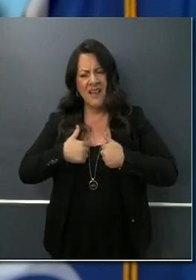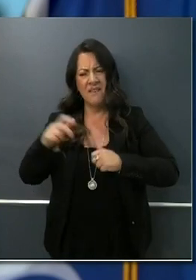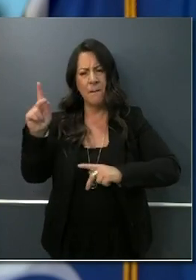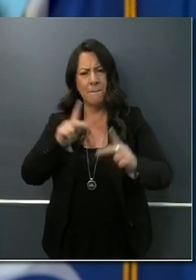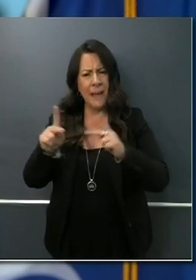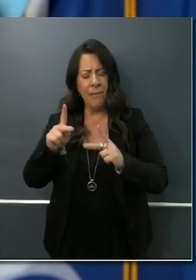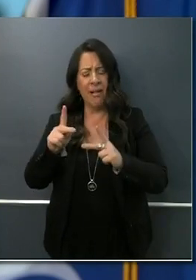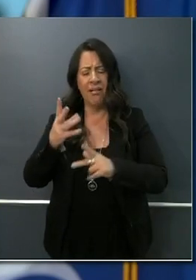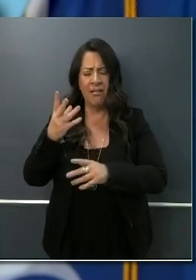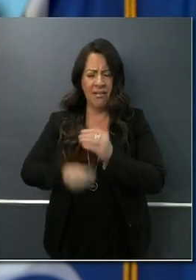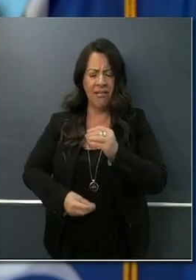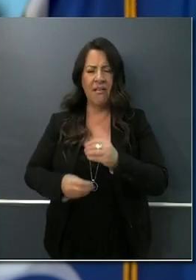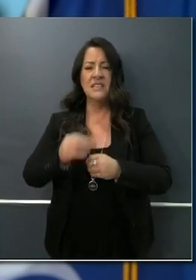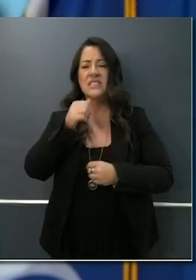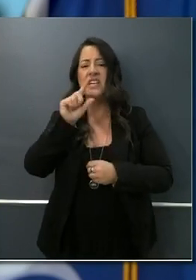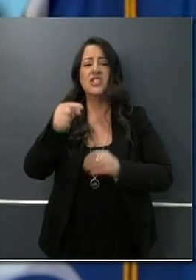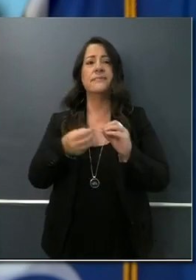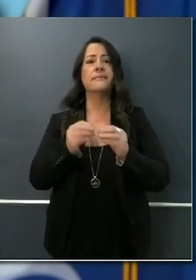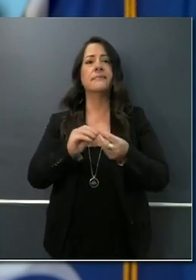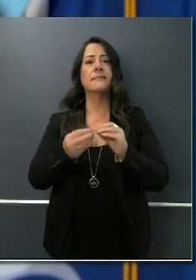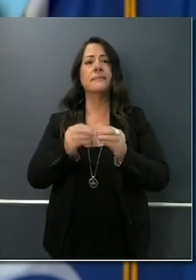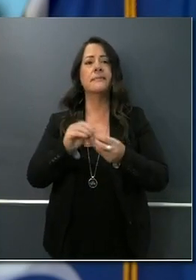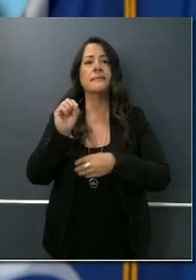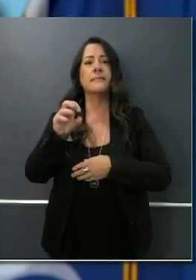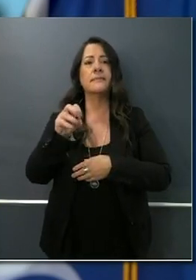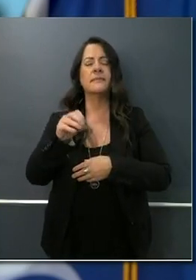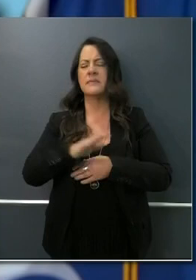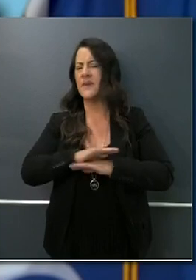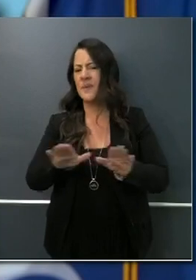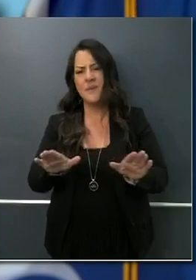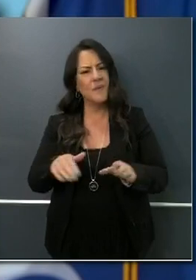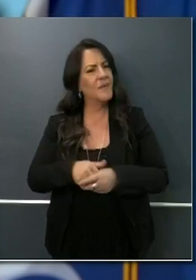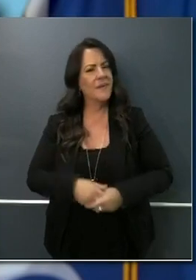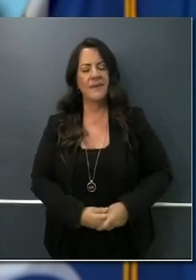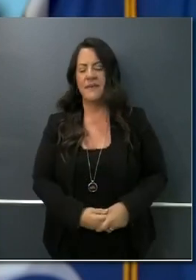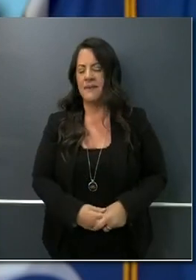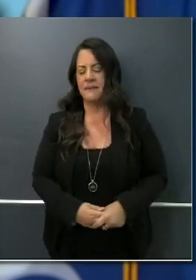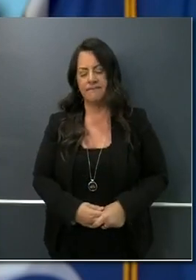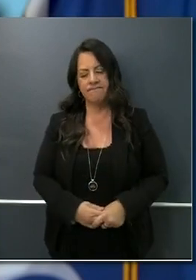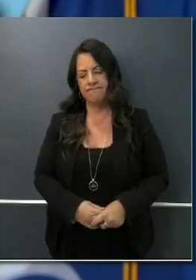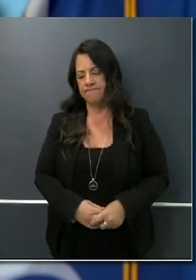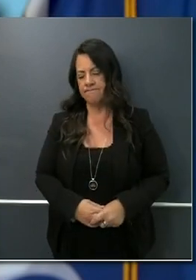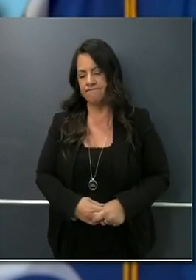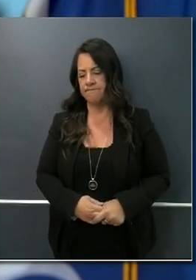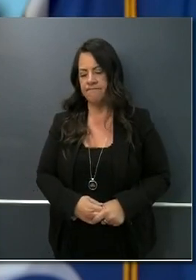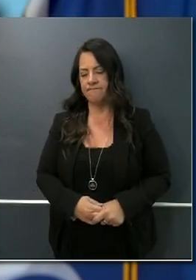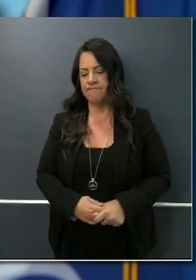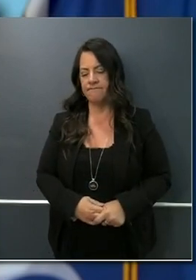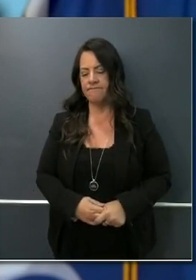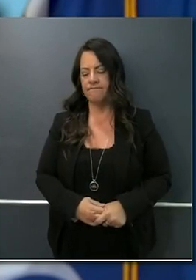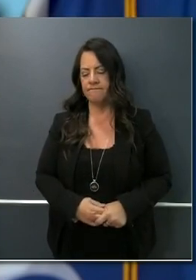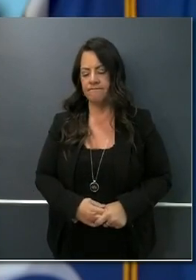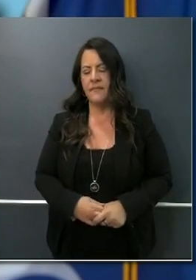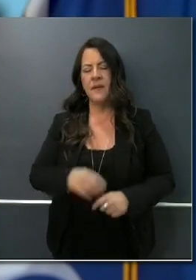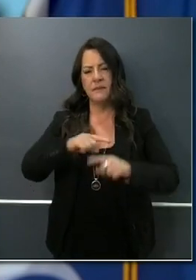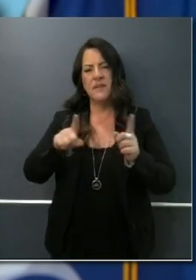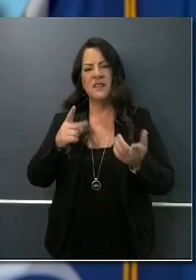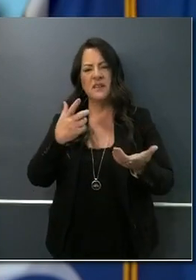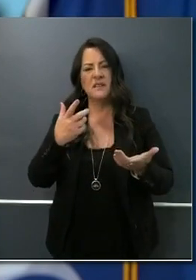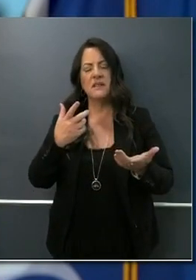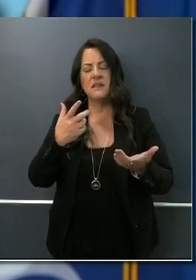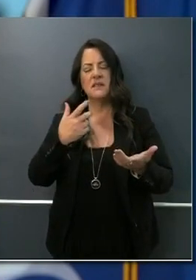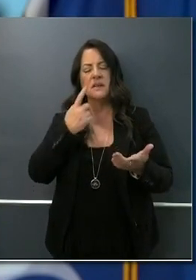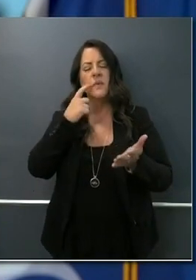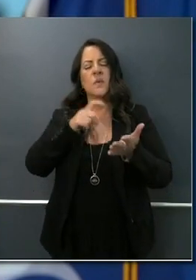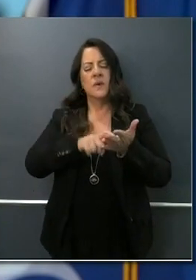not statistic, but encouraging sign nonetheless over the course of the last number of days from